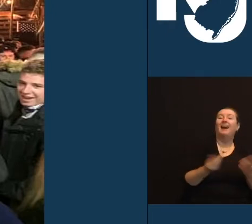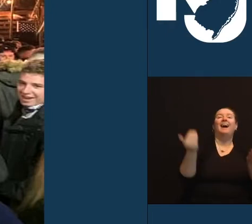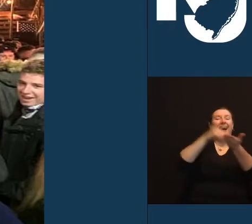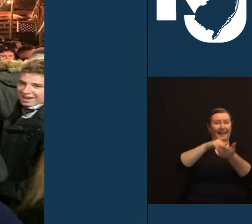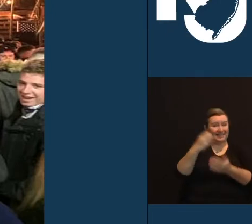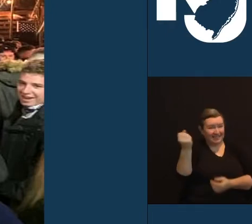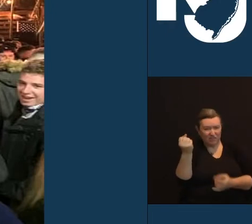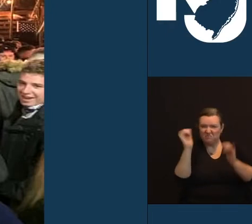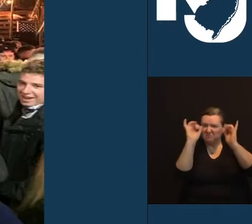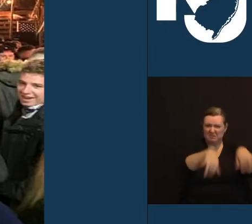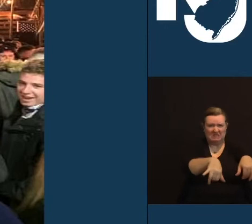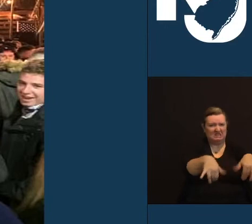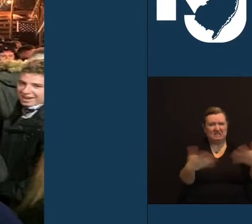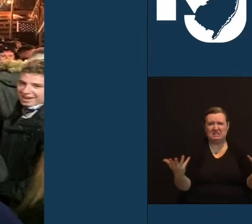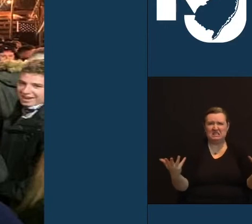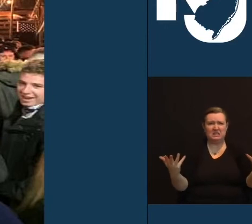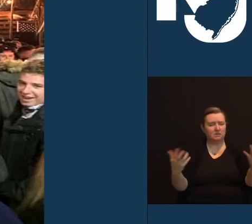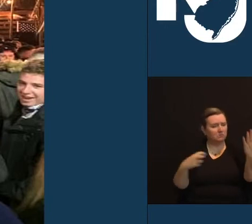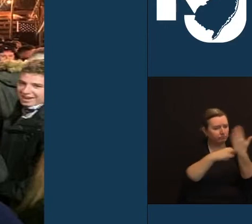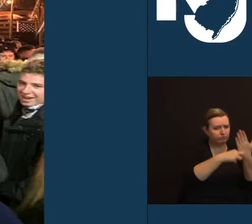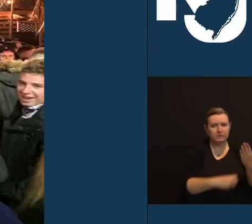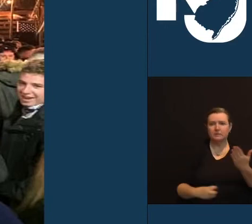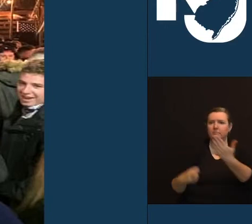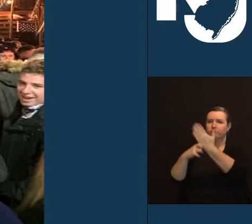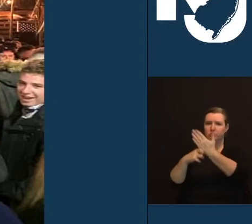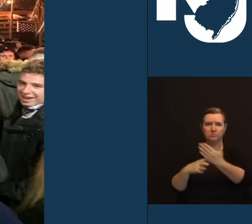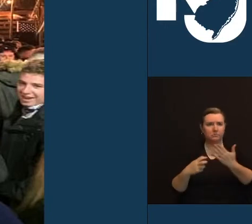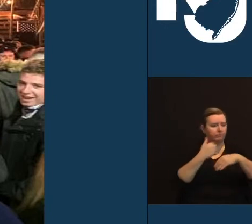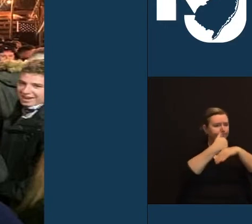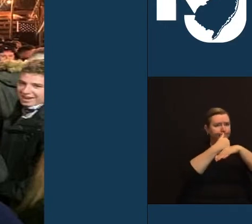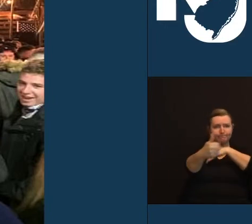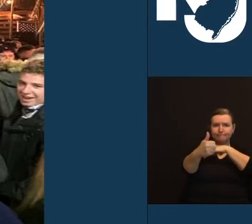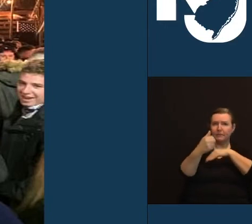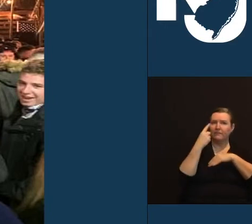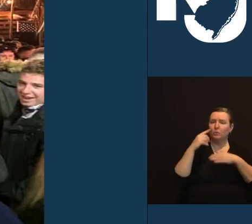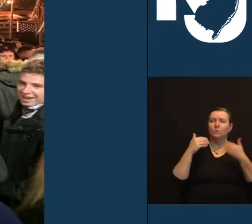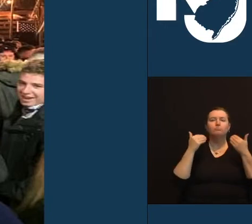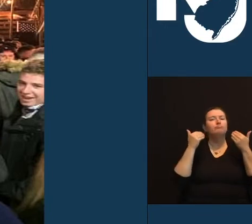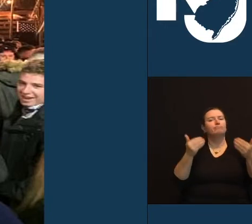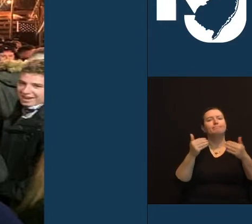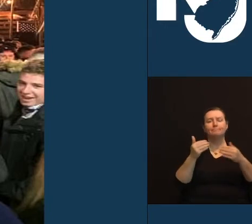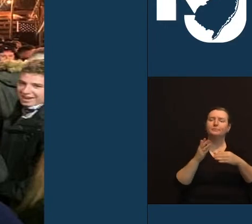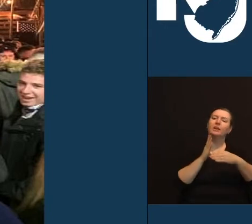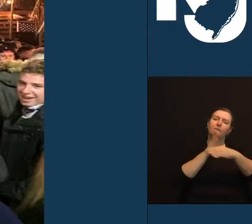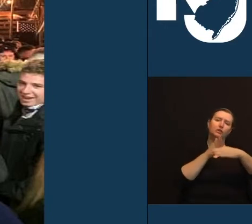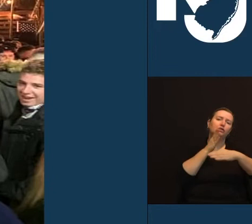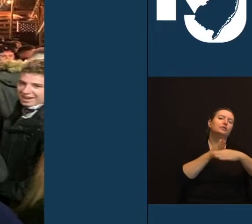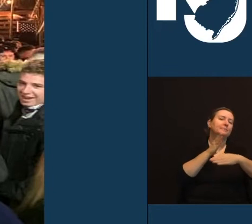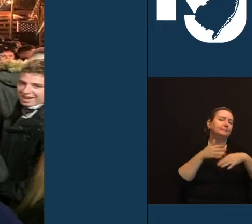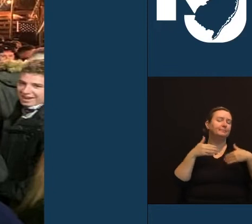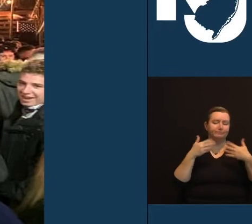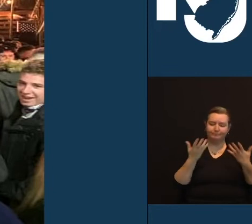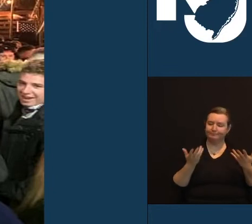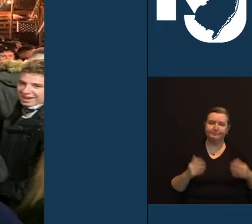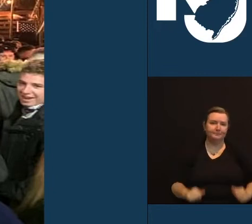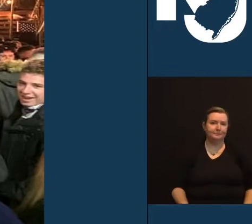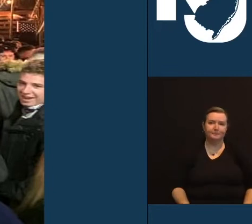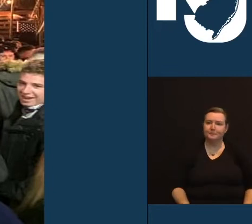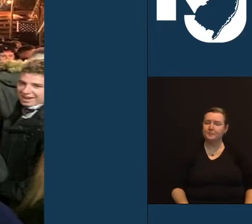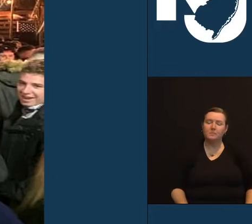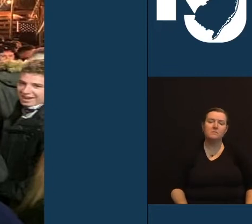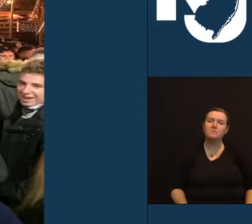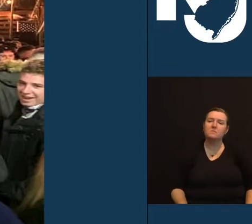for noncompliance as well as with charges for maintaining a nuisance. Oakland Mayor and friend Linda Schwager and the members of the Borough